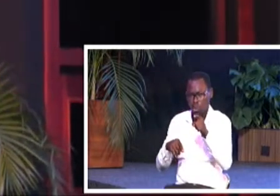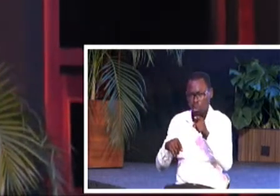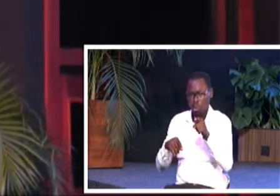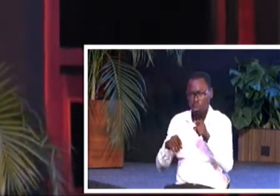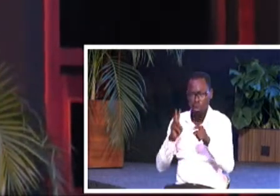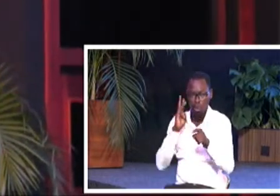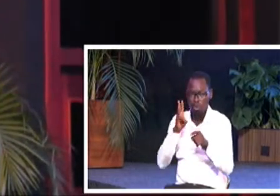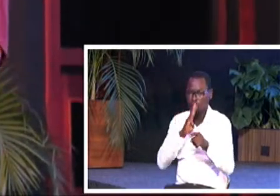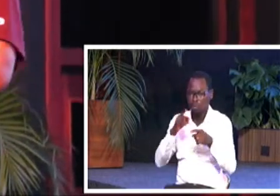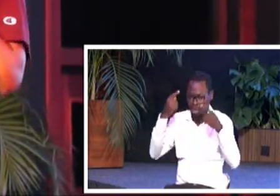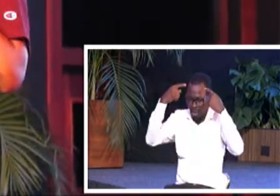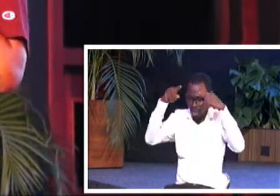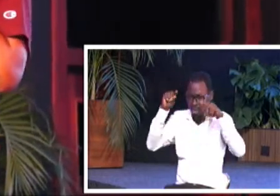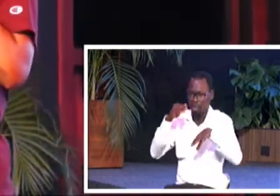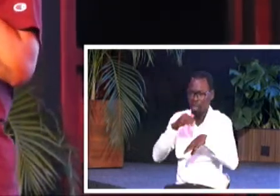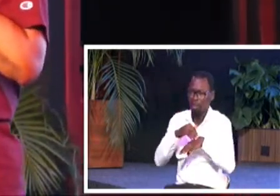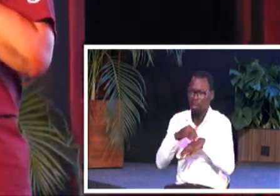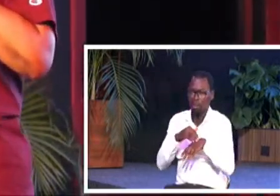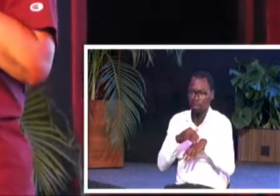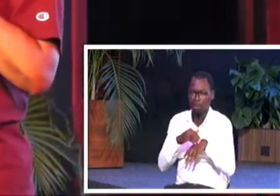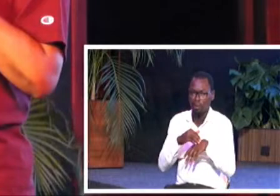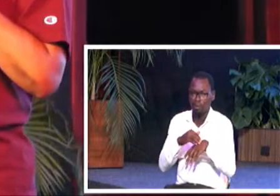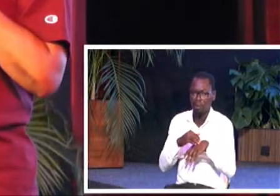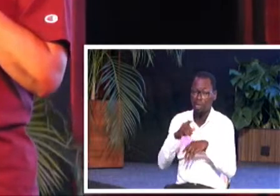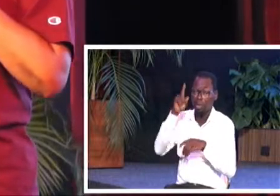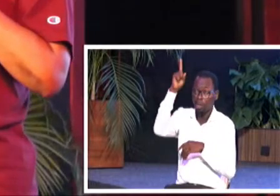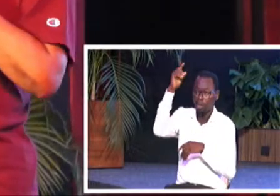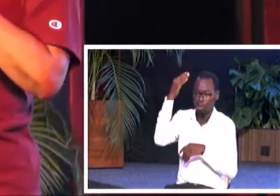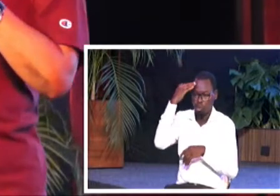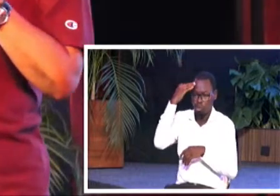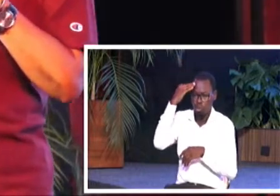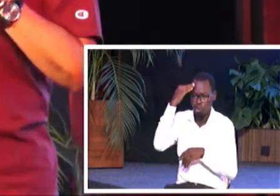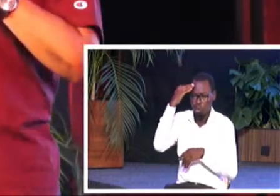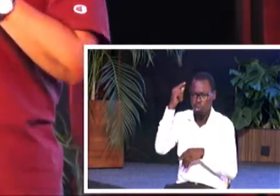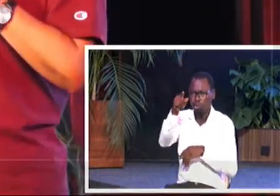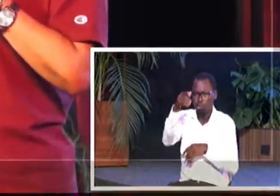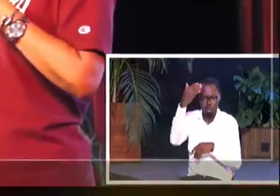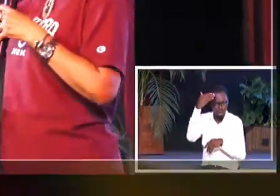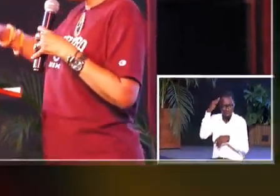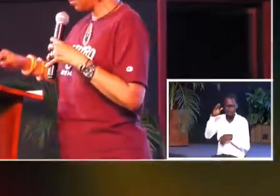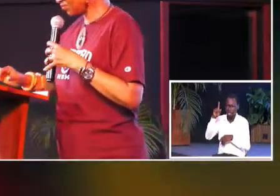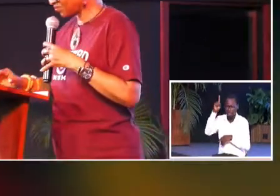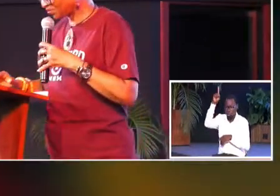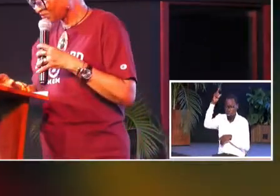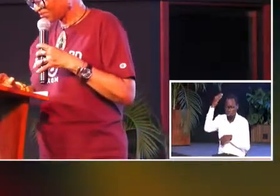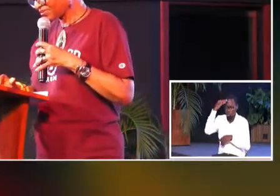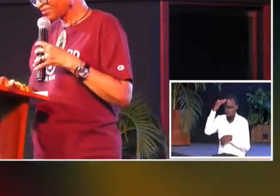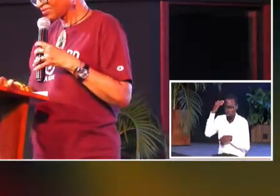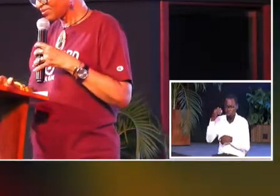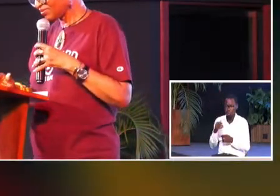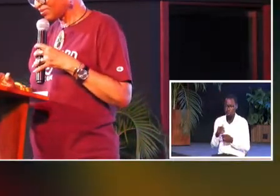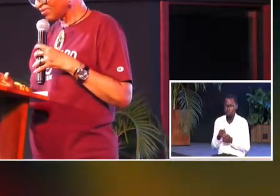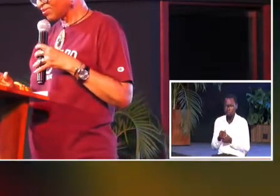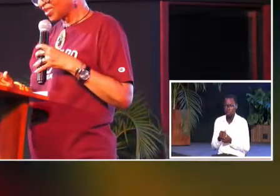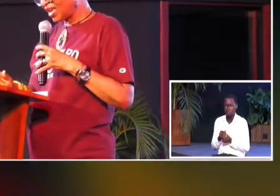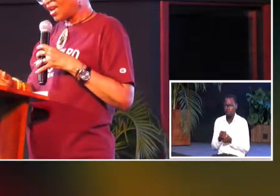successful at. There's no two ways about that. He knows. You don't know, but He knows.